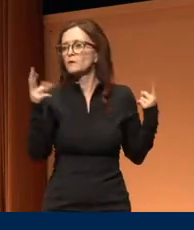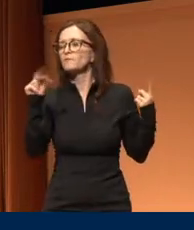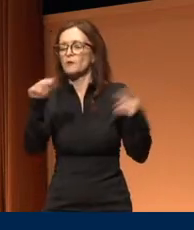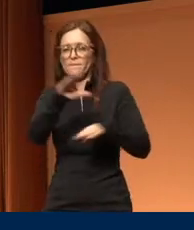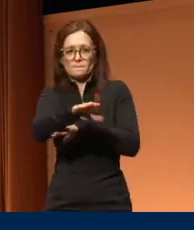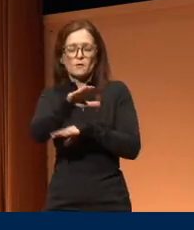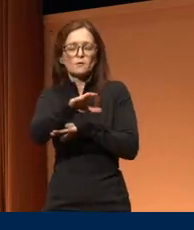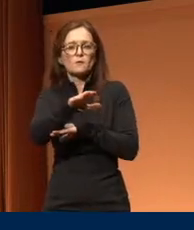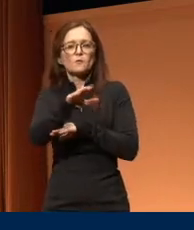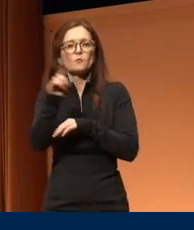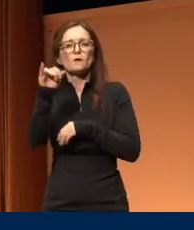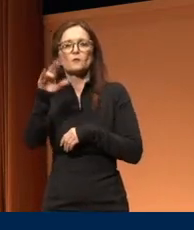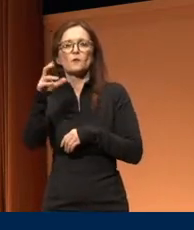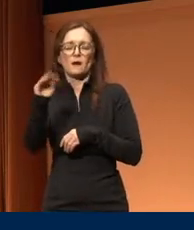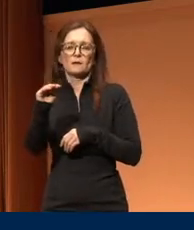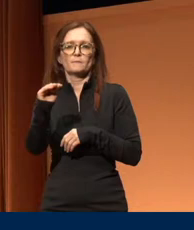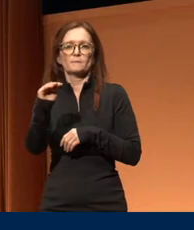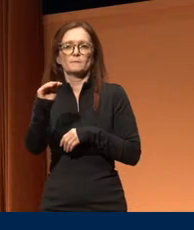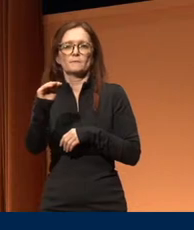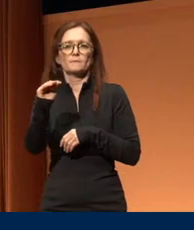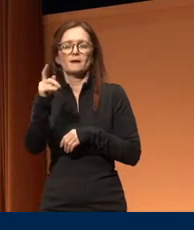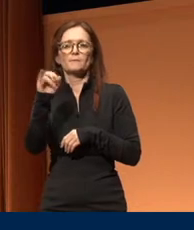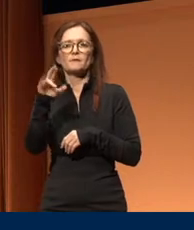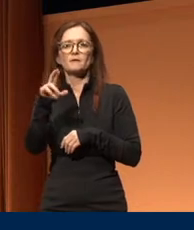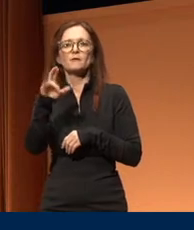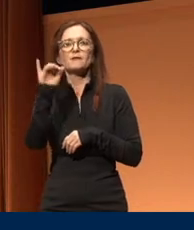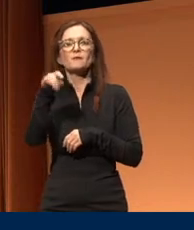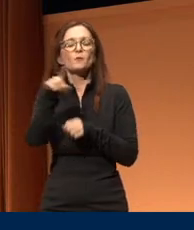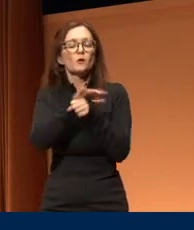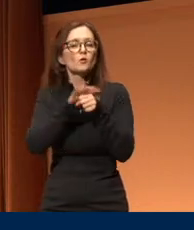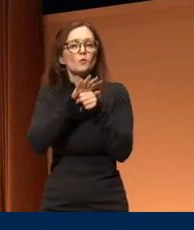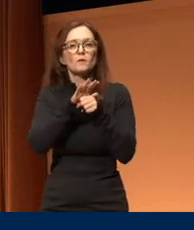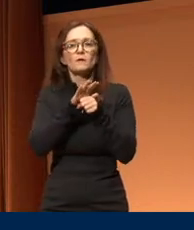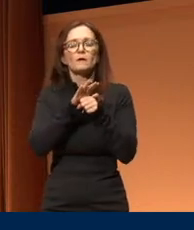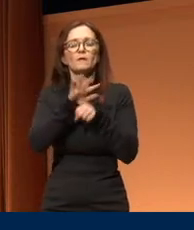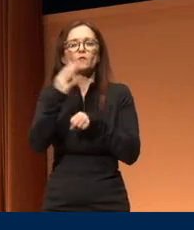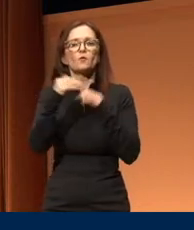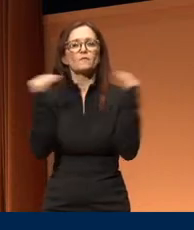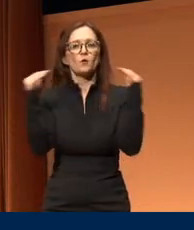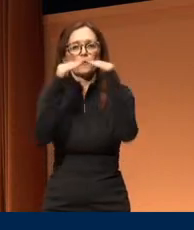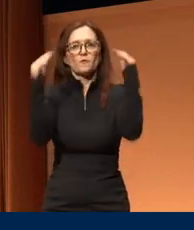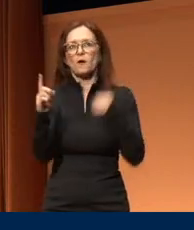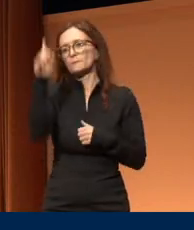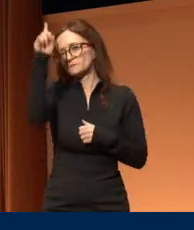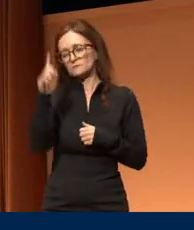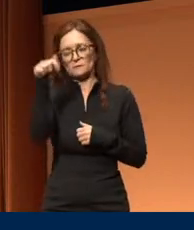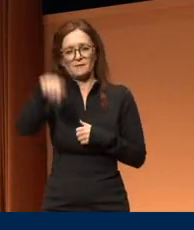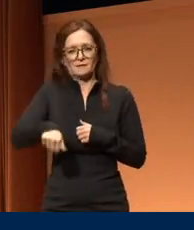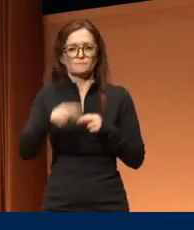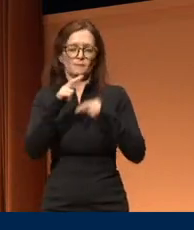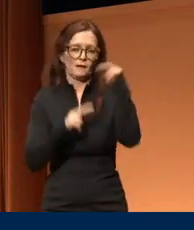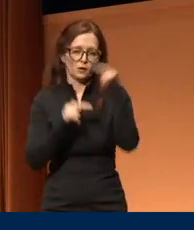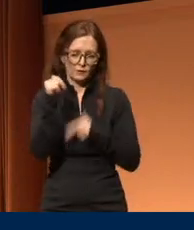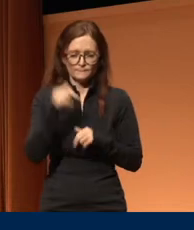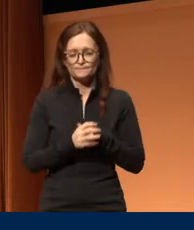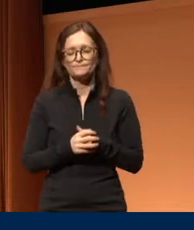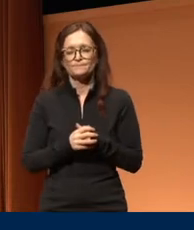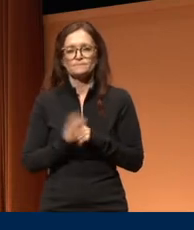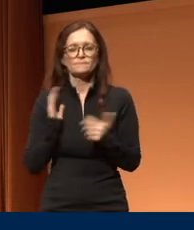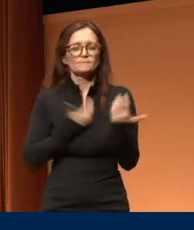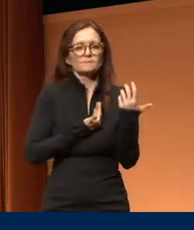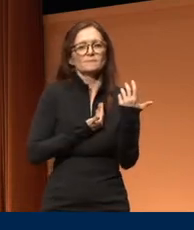10 in the morning to 12:30, in the Rackham Amphitheater located on the fourth floor upstairs in this building.